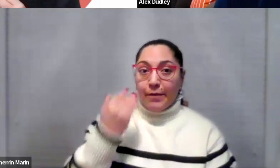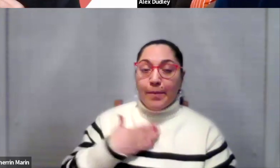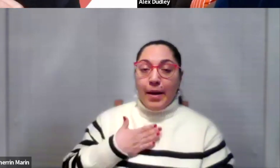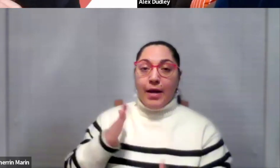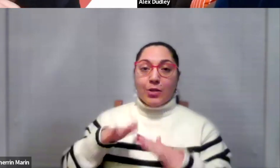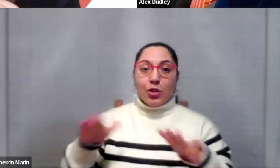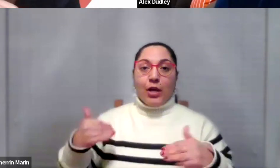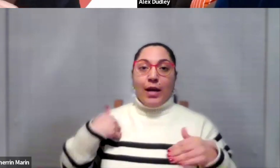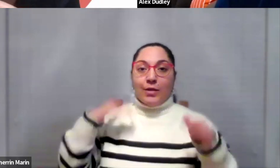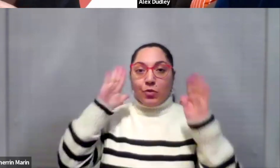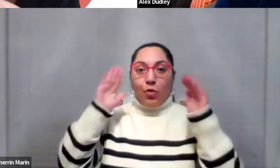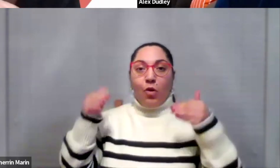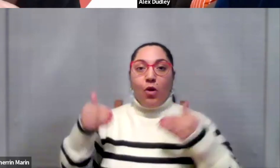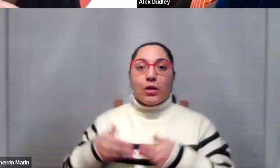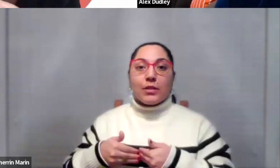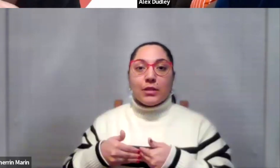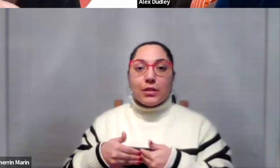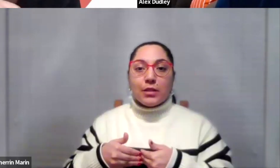program for my son.